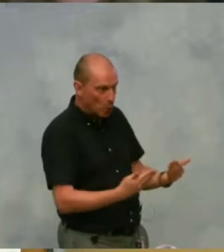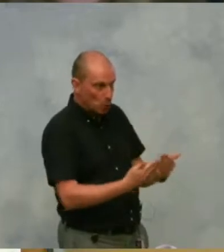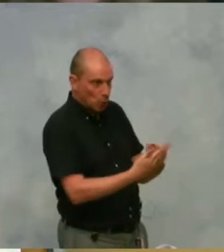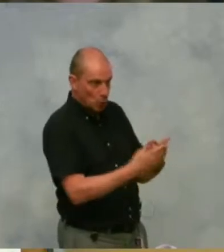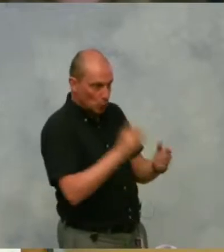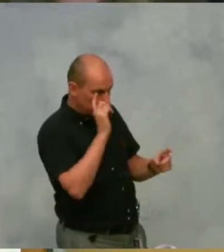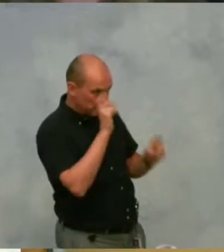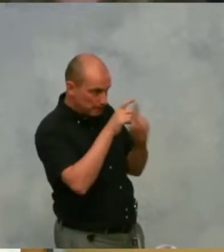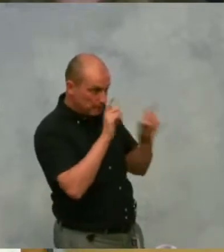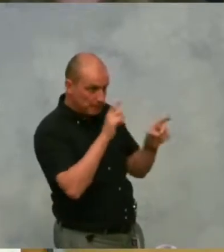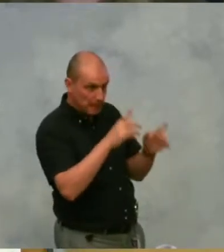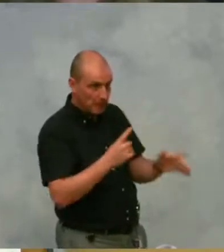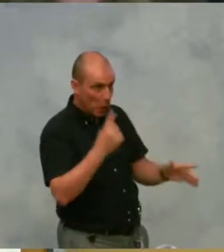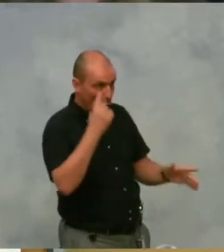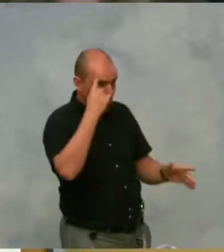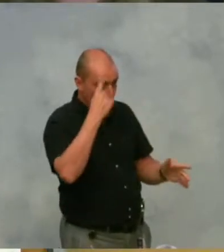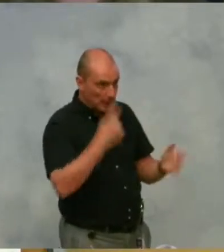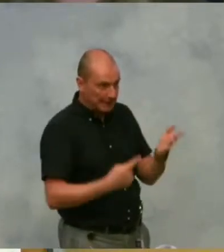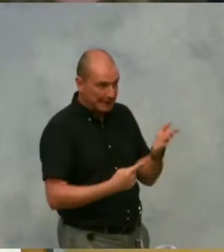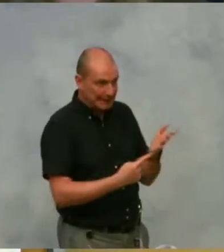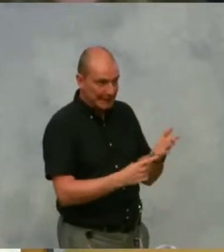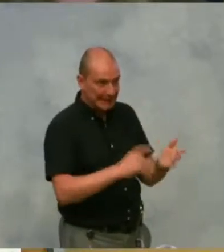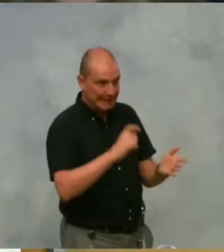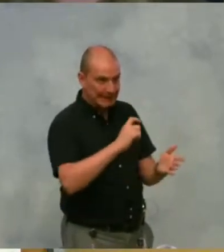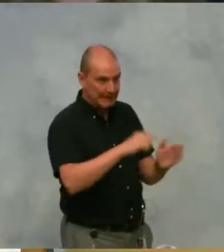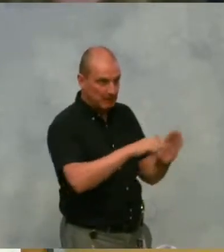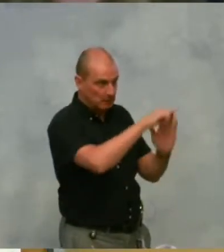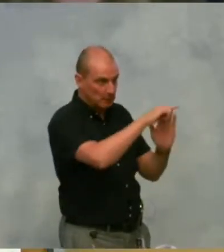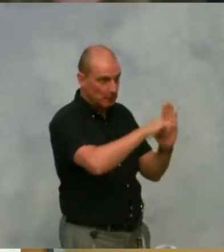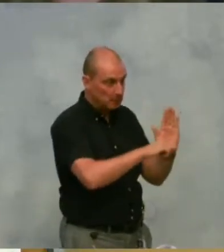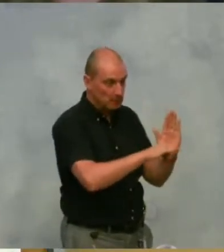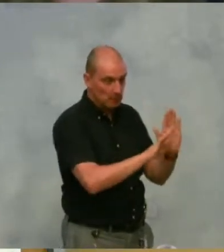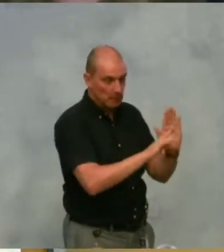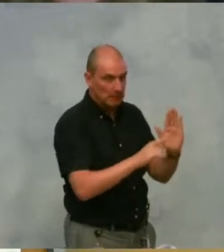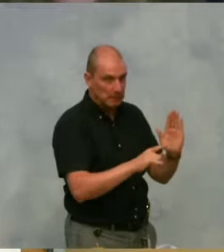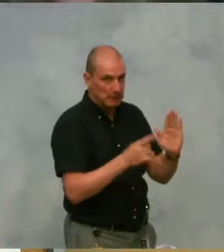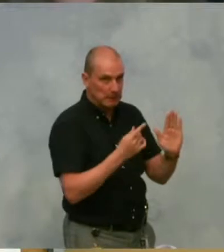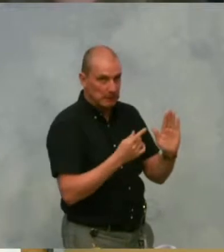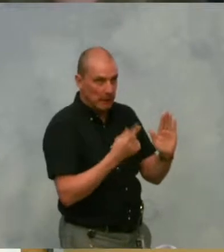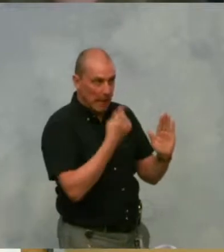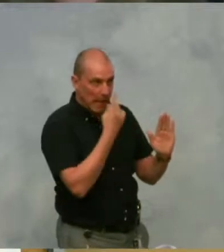terms and conditions. Sometimes it's about scarcity of that skill set across the piece. So